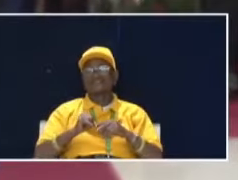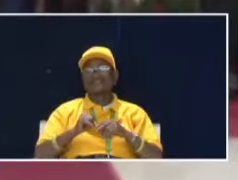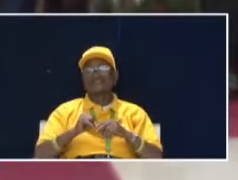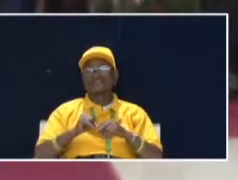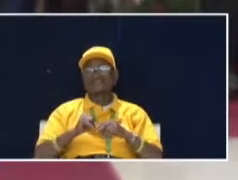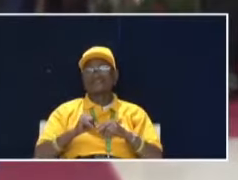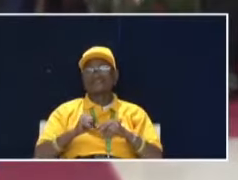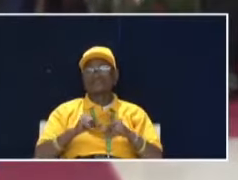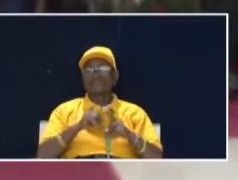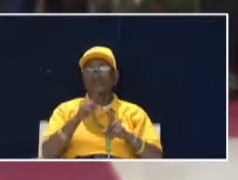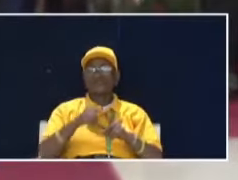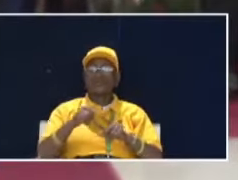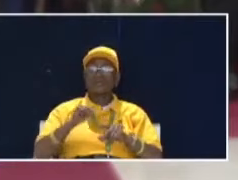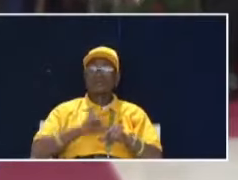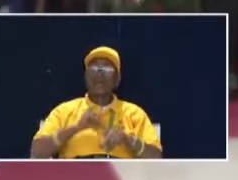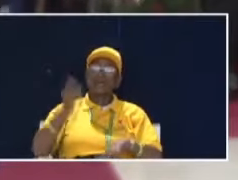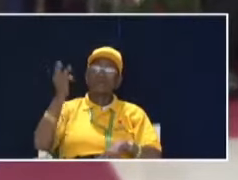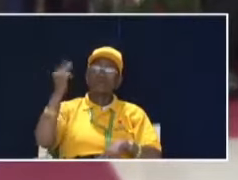When I was